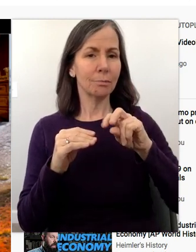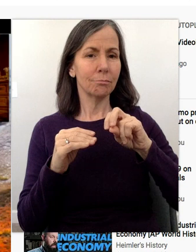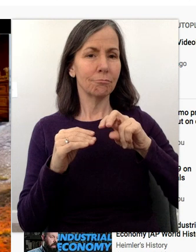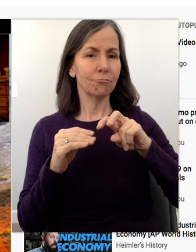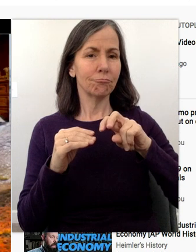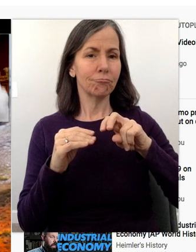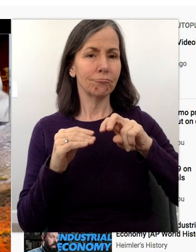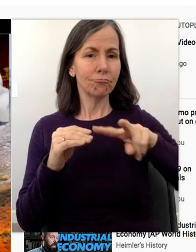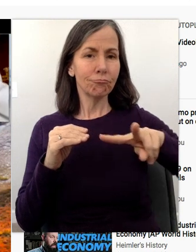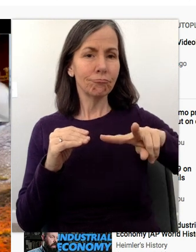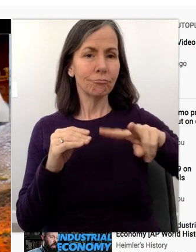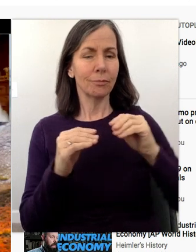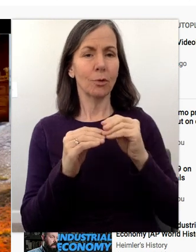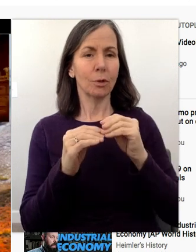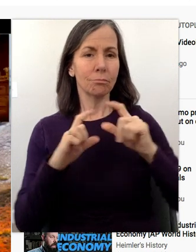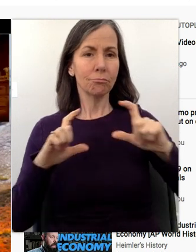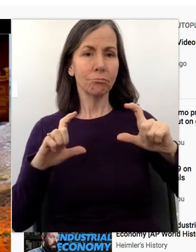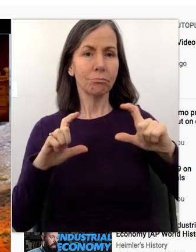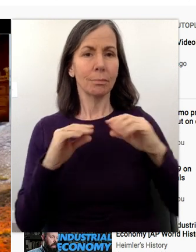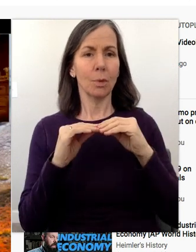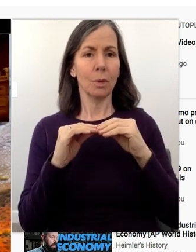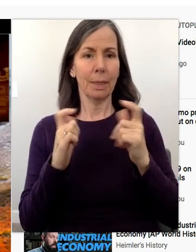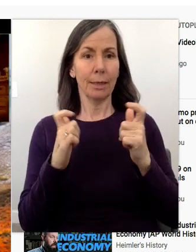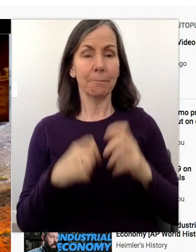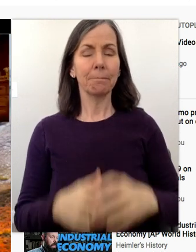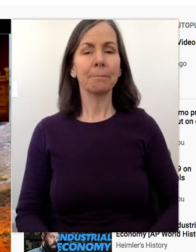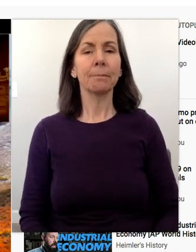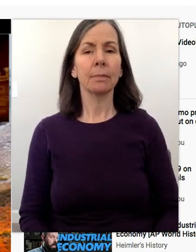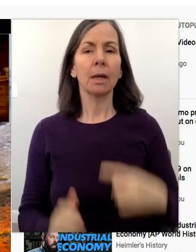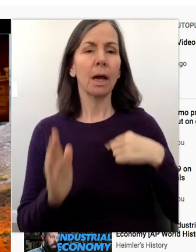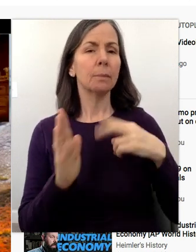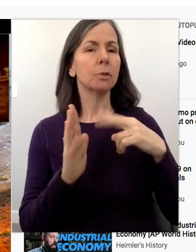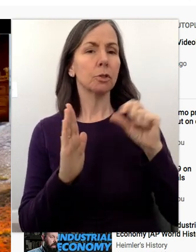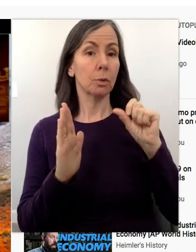screen. And then I'm just going to read this to you.